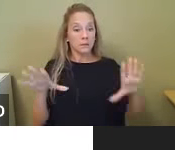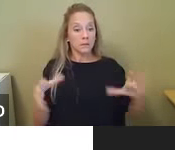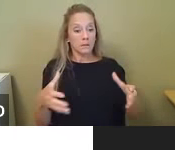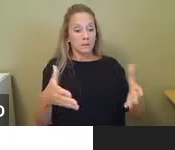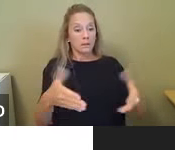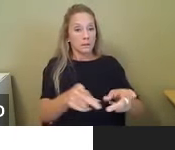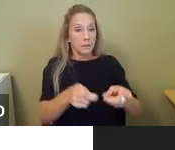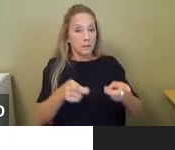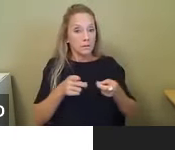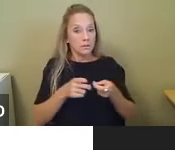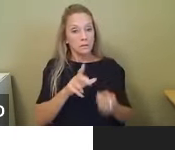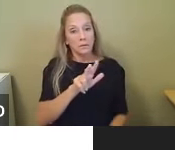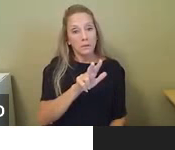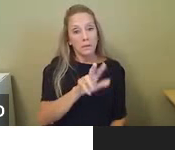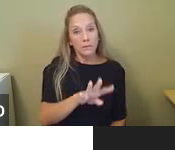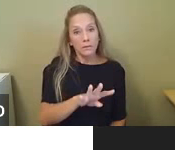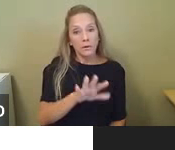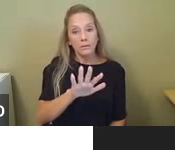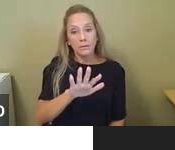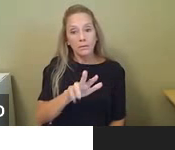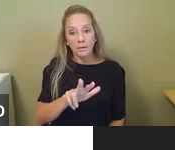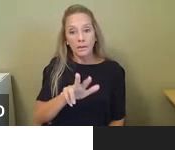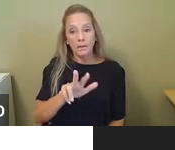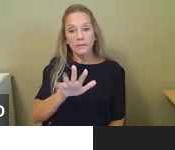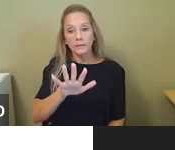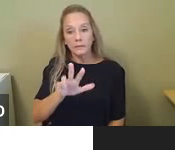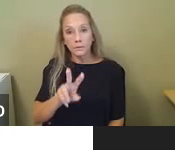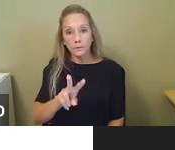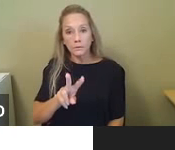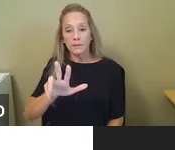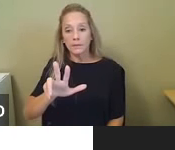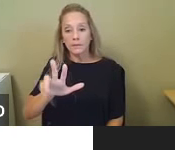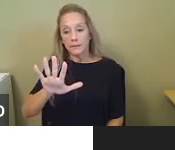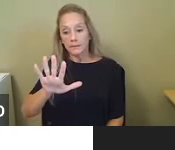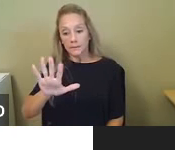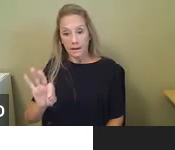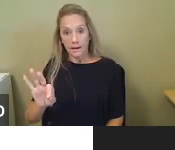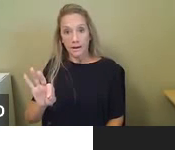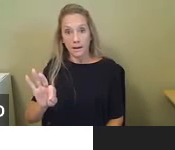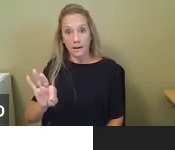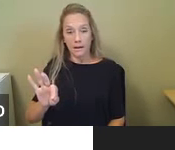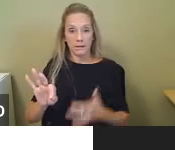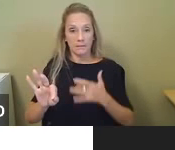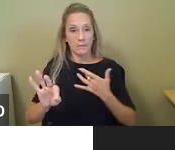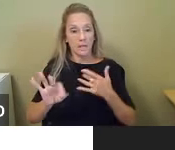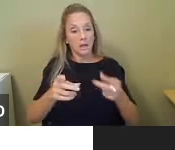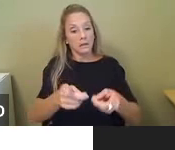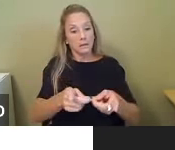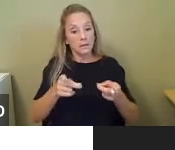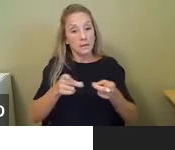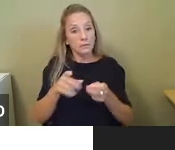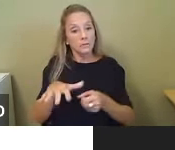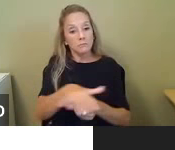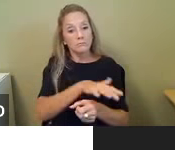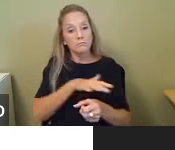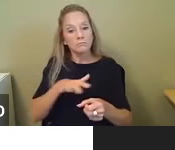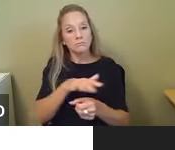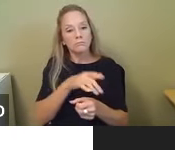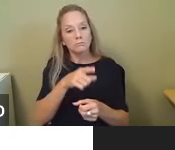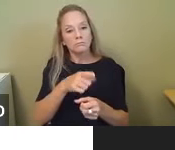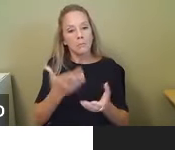34, 43, 52, 59. We feel that the district probably does represent a broader